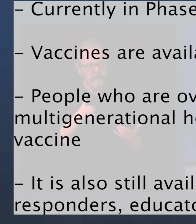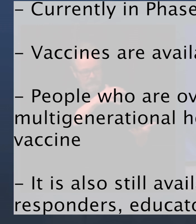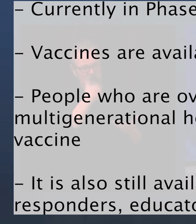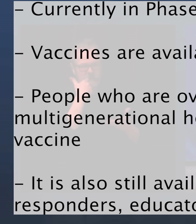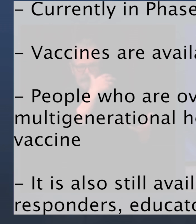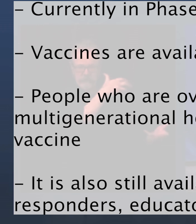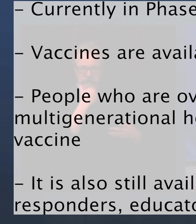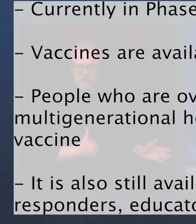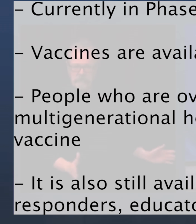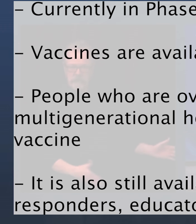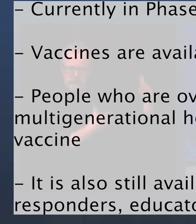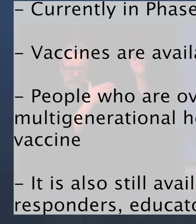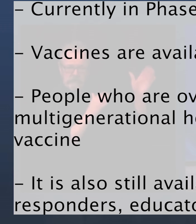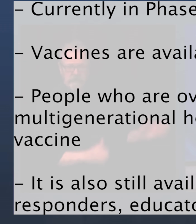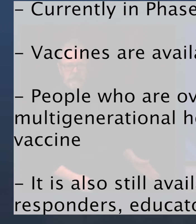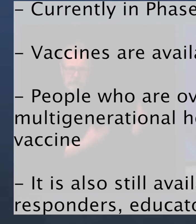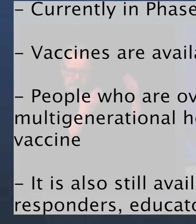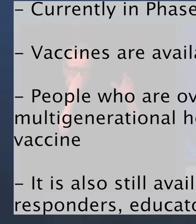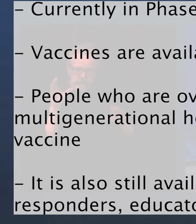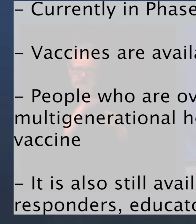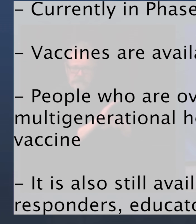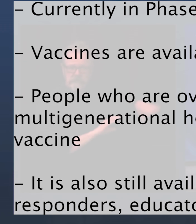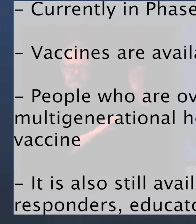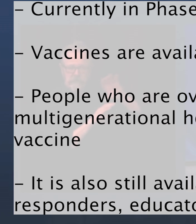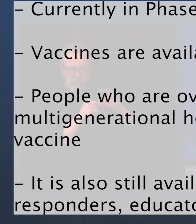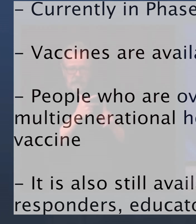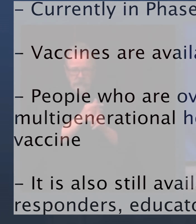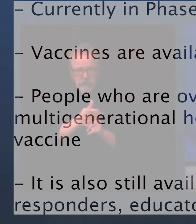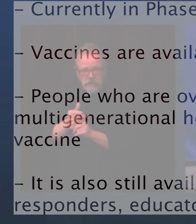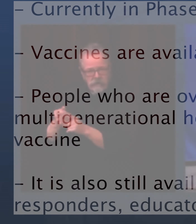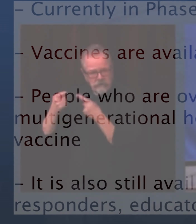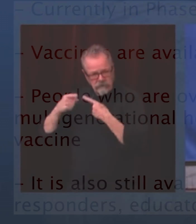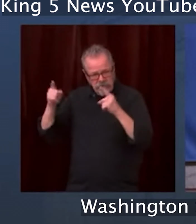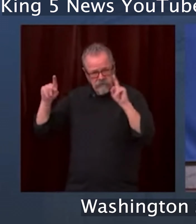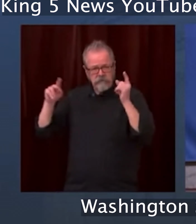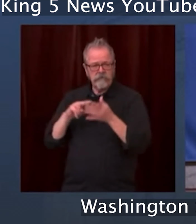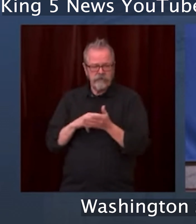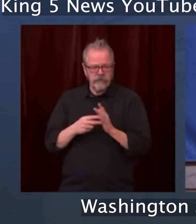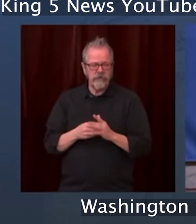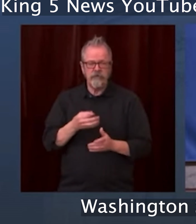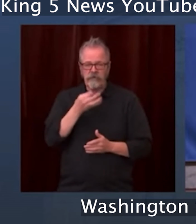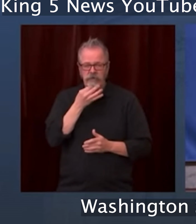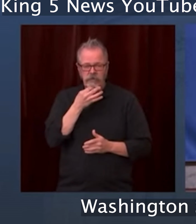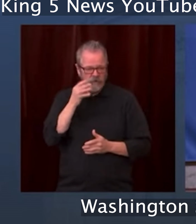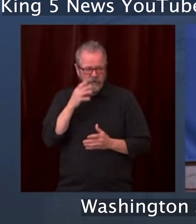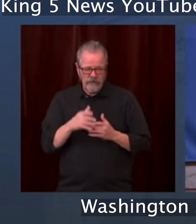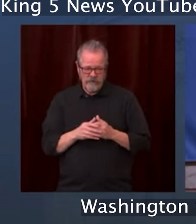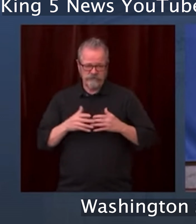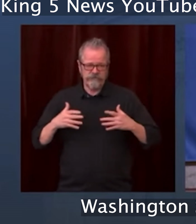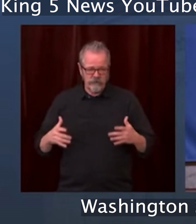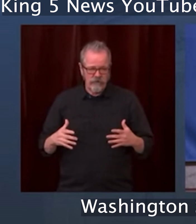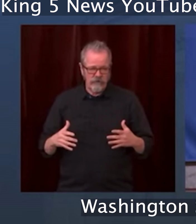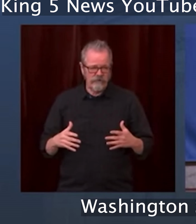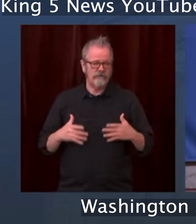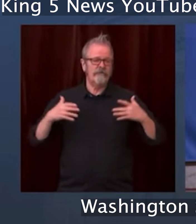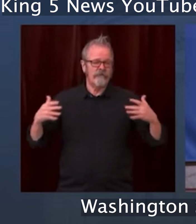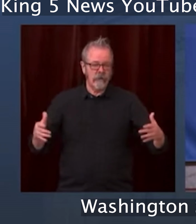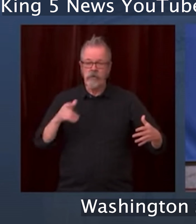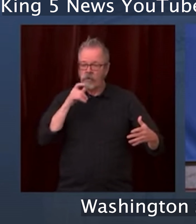workers, first responders, educators, and school staff members, and child care workers. "We expect that on March